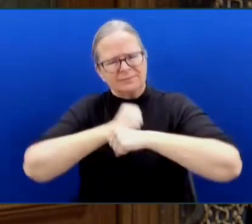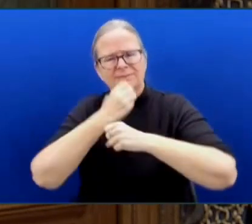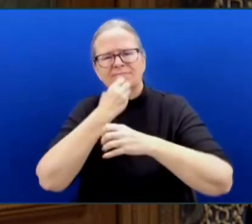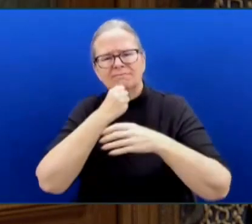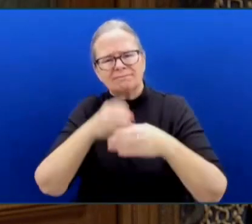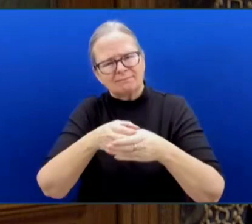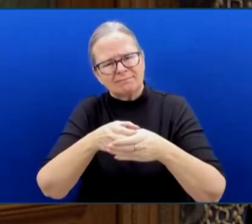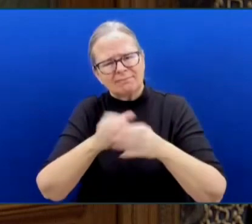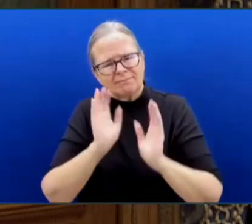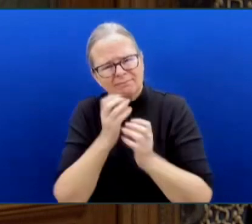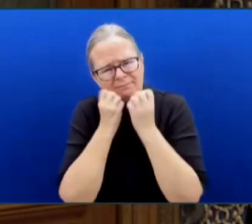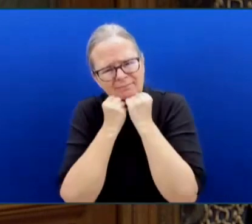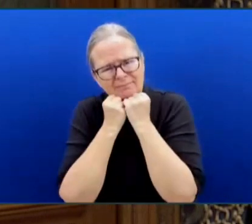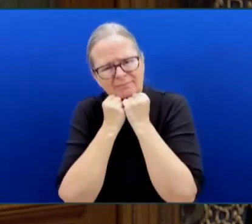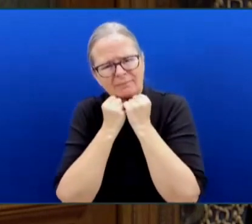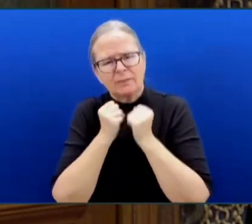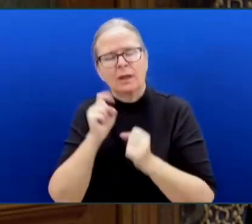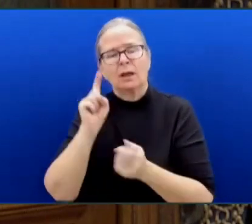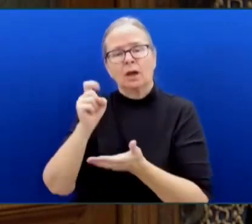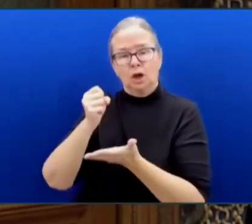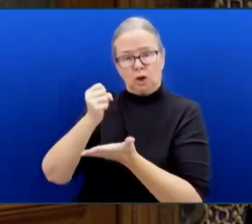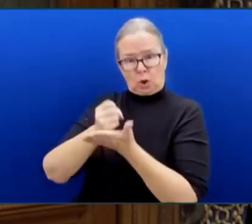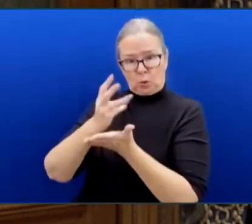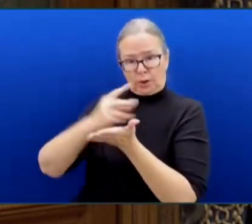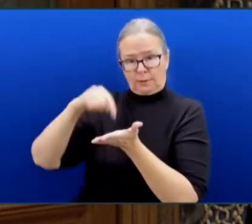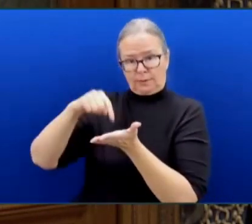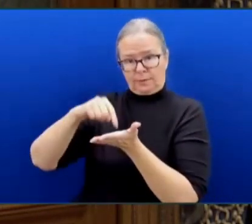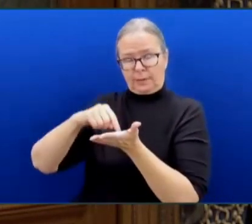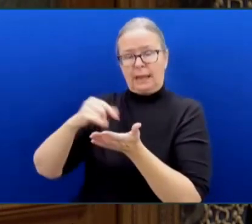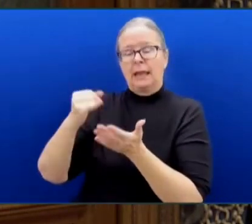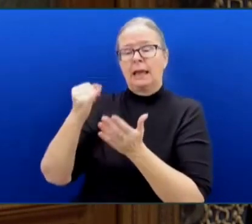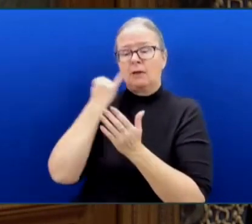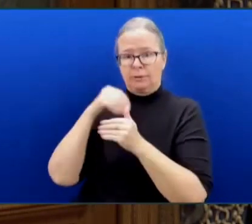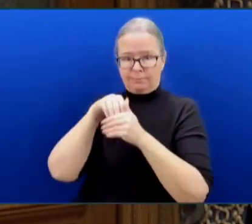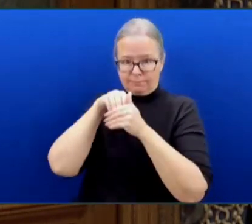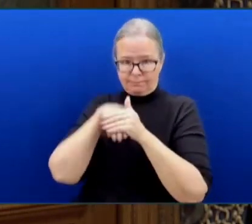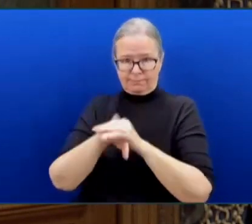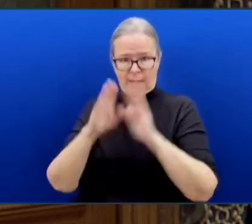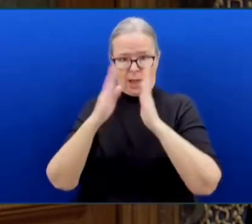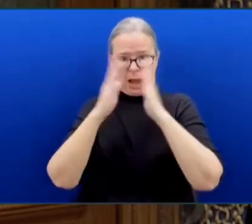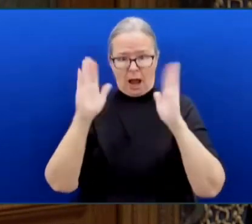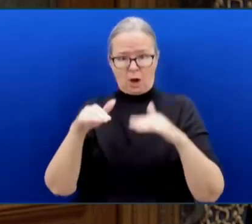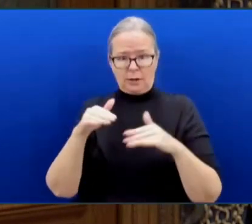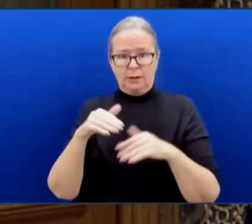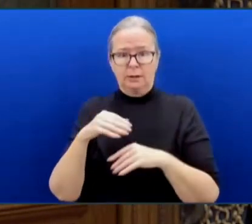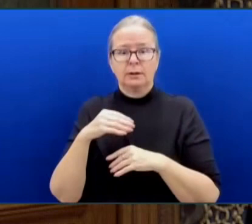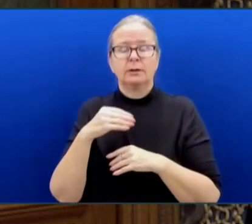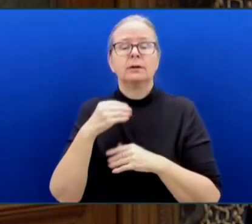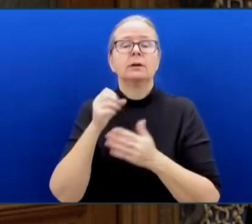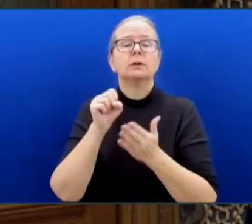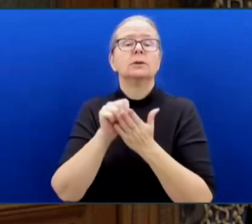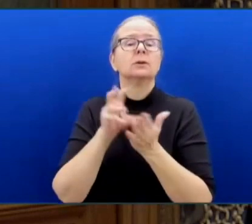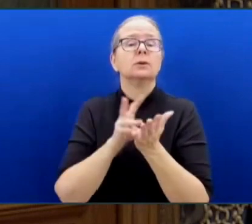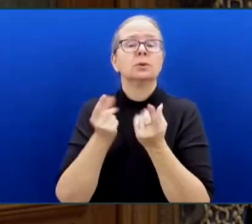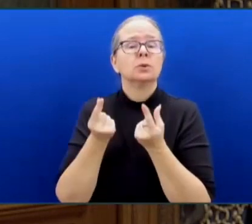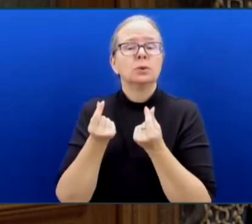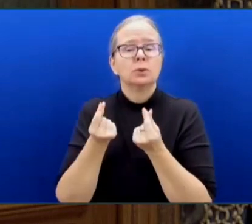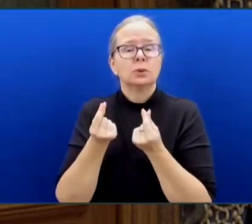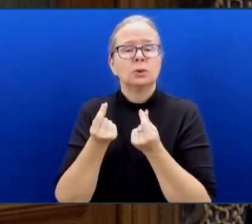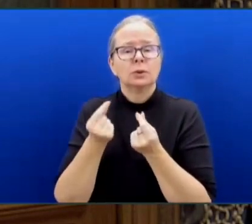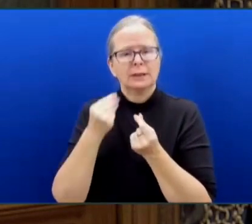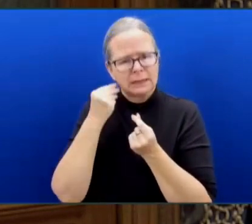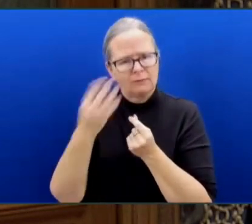a family's house, they're given basically one tool, and that is to remove the child. And yet we know